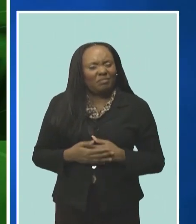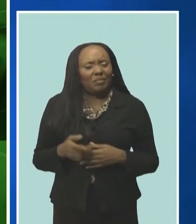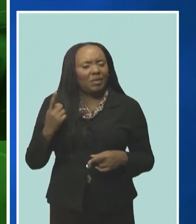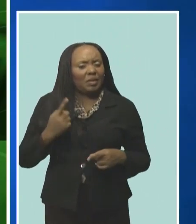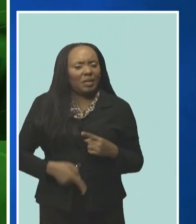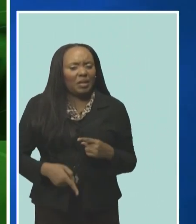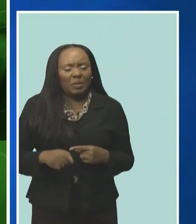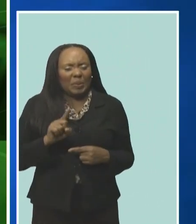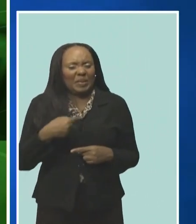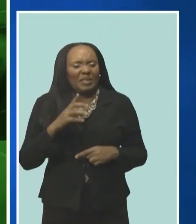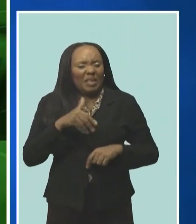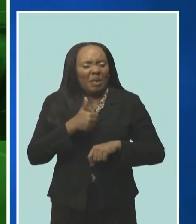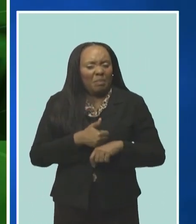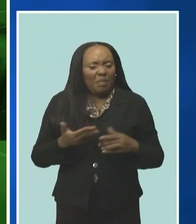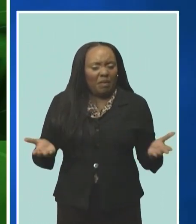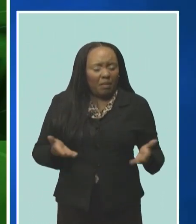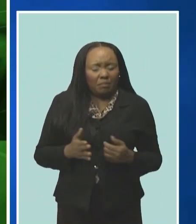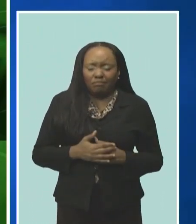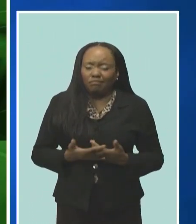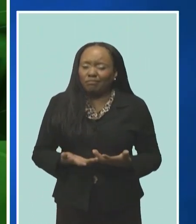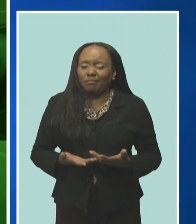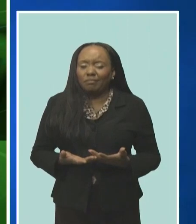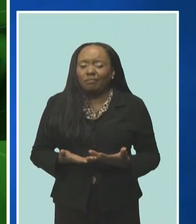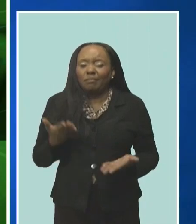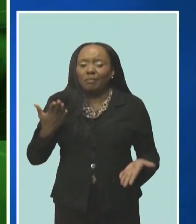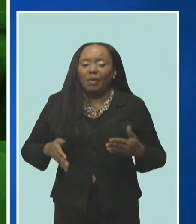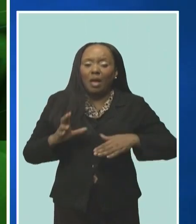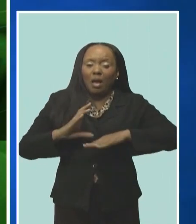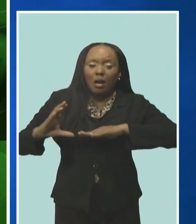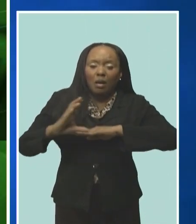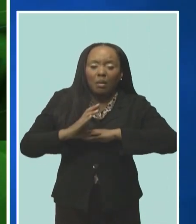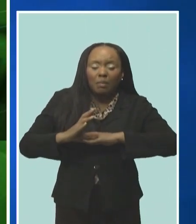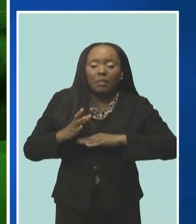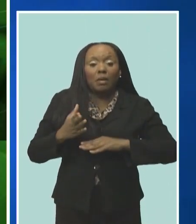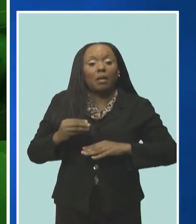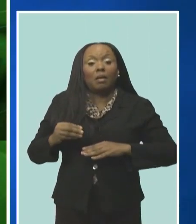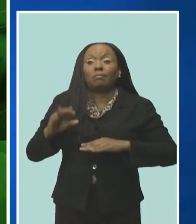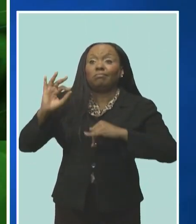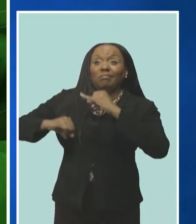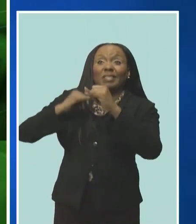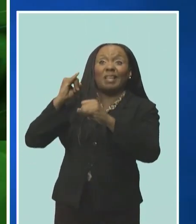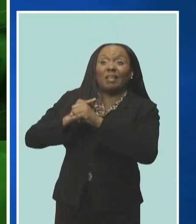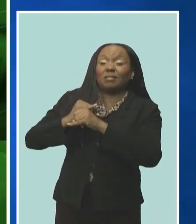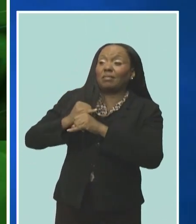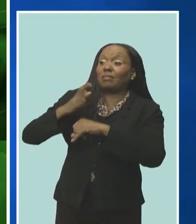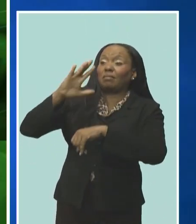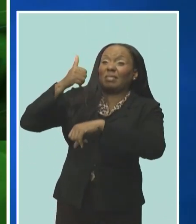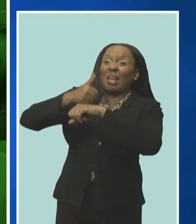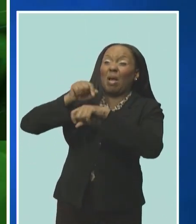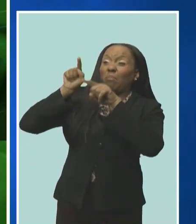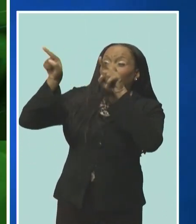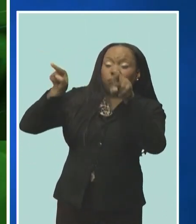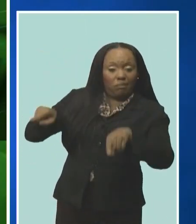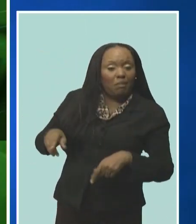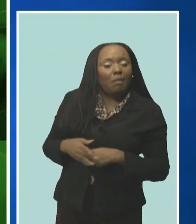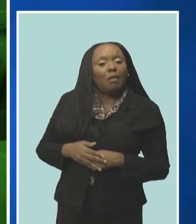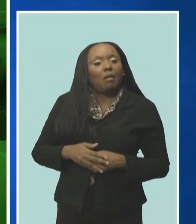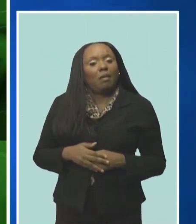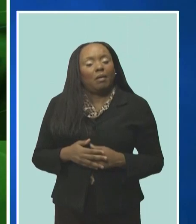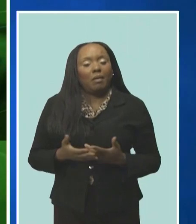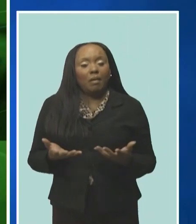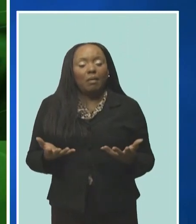It must be a case now where we must look within the region and even outside of the region in terms of expansion.